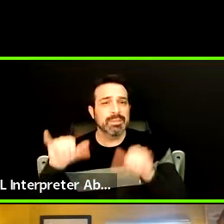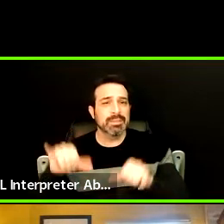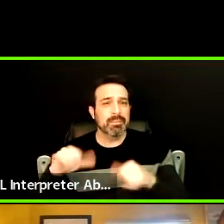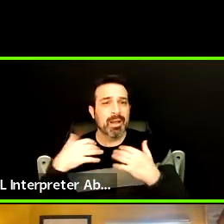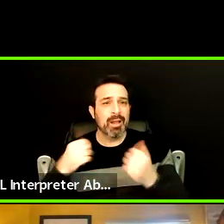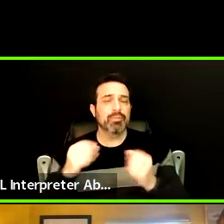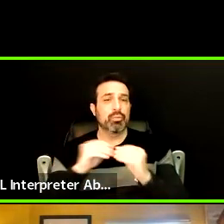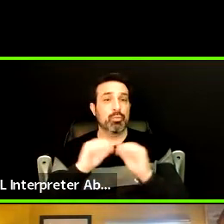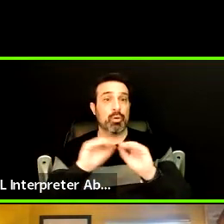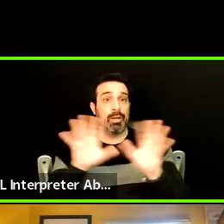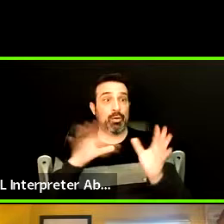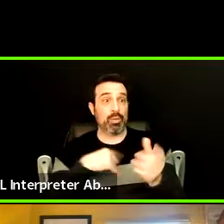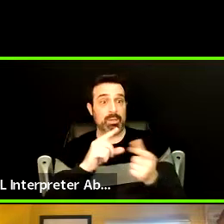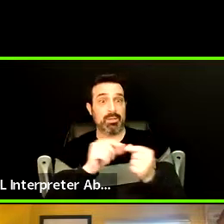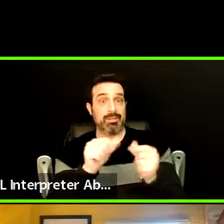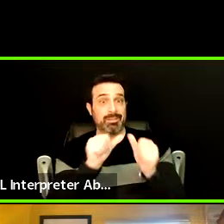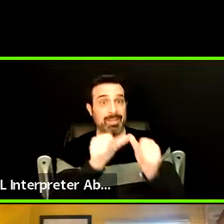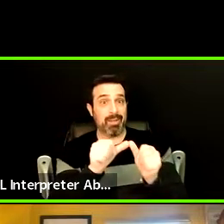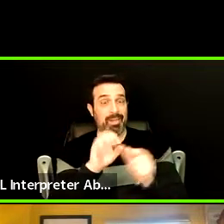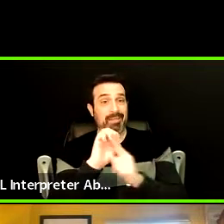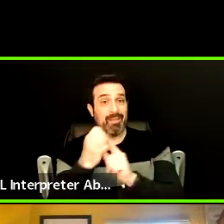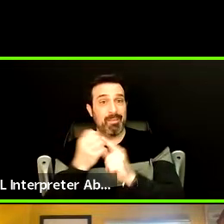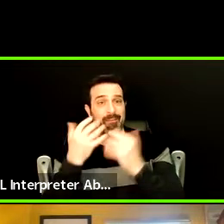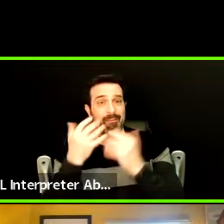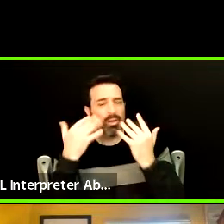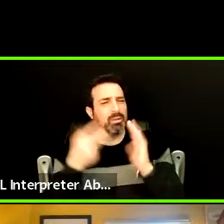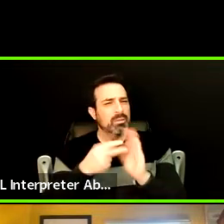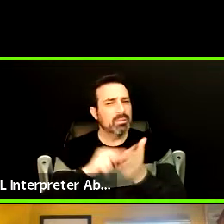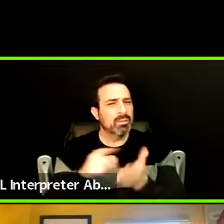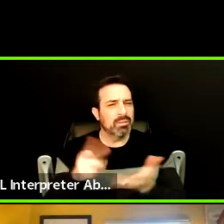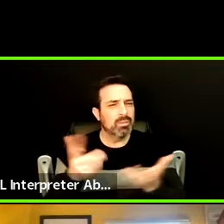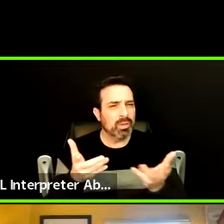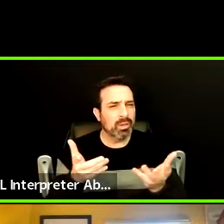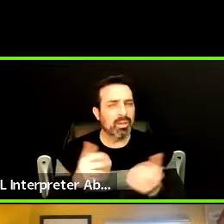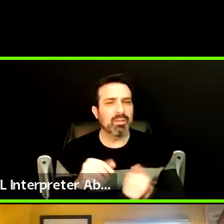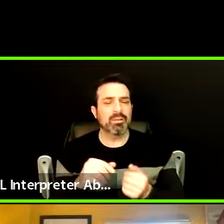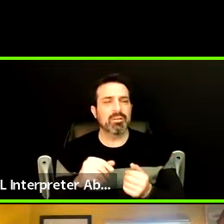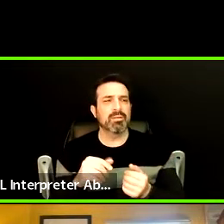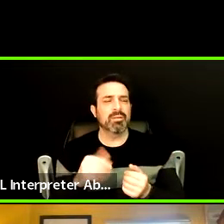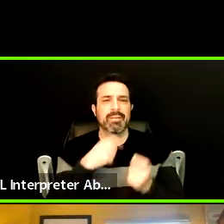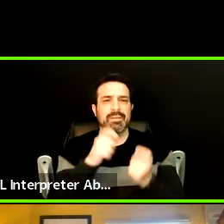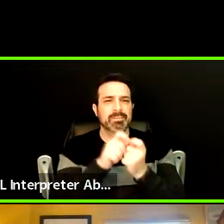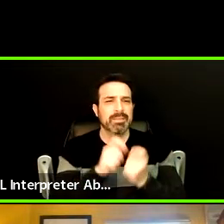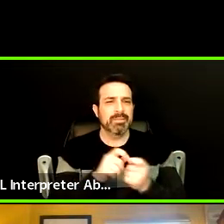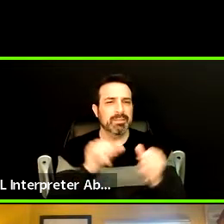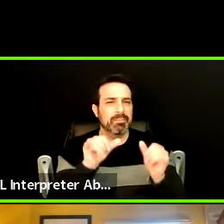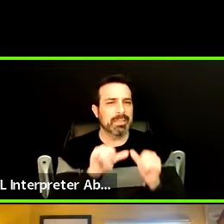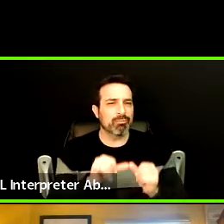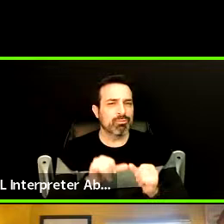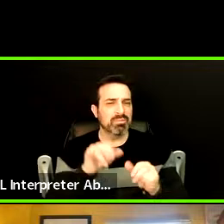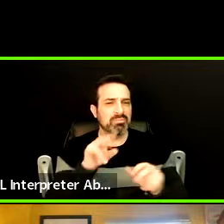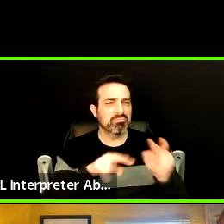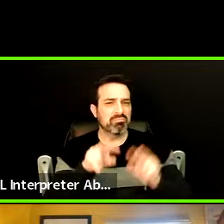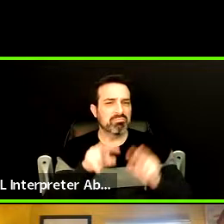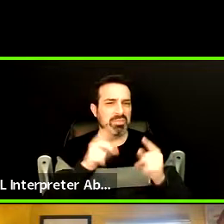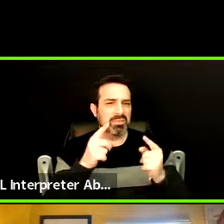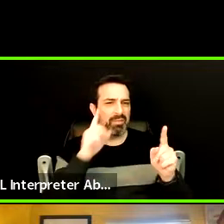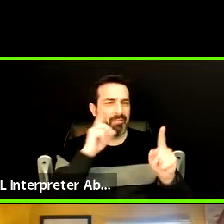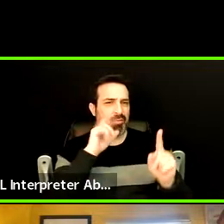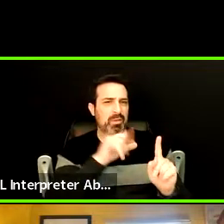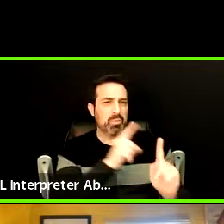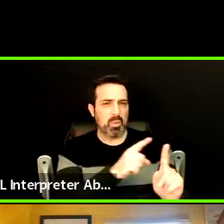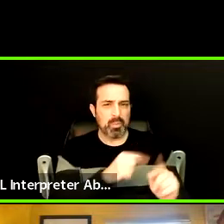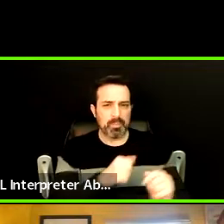more clearly, when we say sustainable and environmentally friendly, what do we mean by that? And having specific metrics we're looking at to measure the success of that